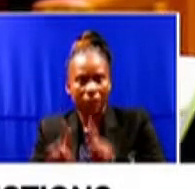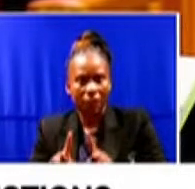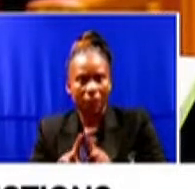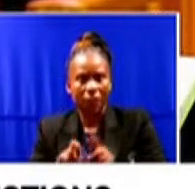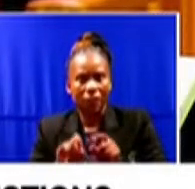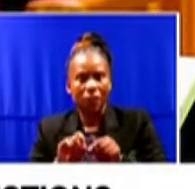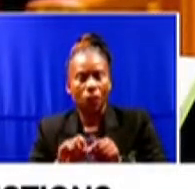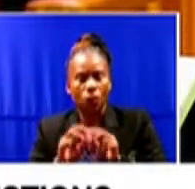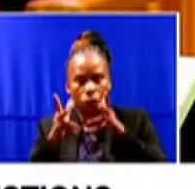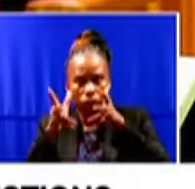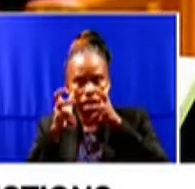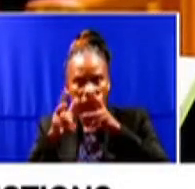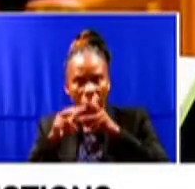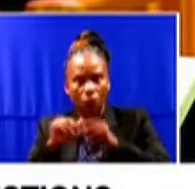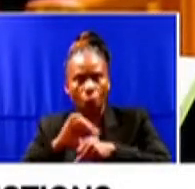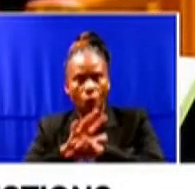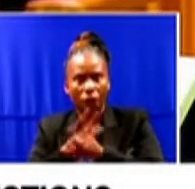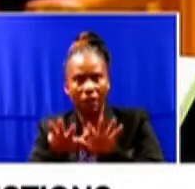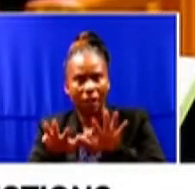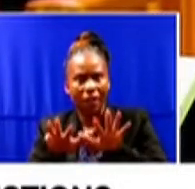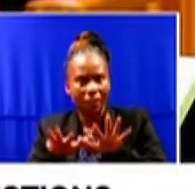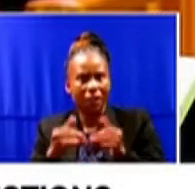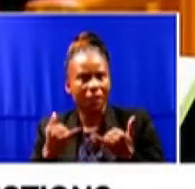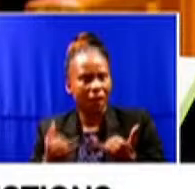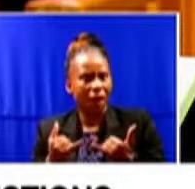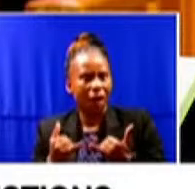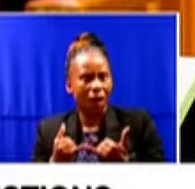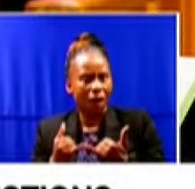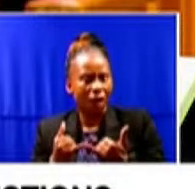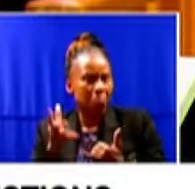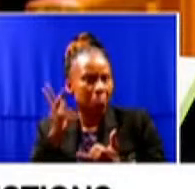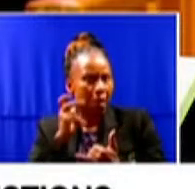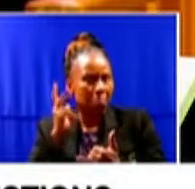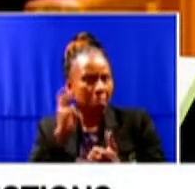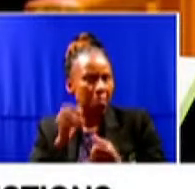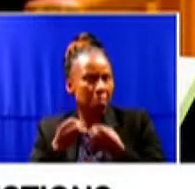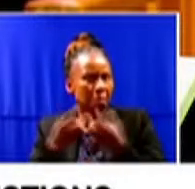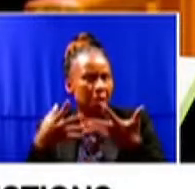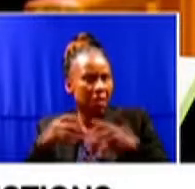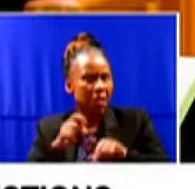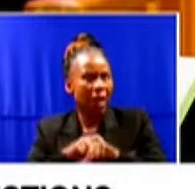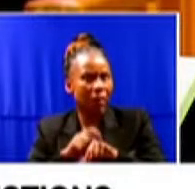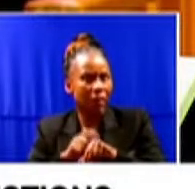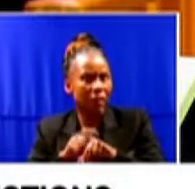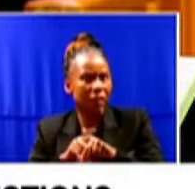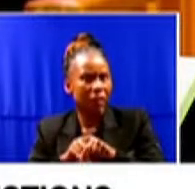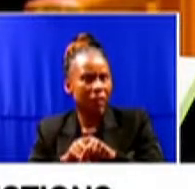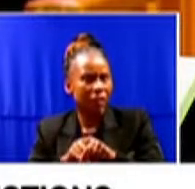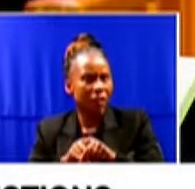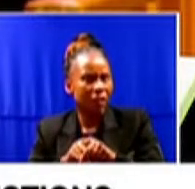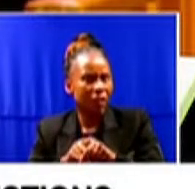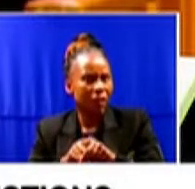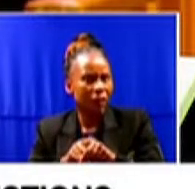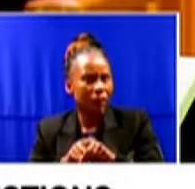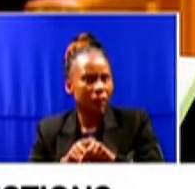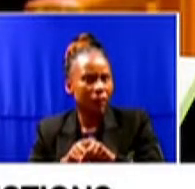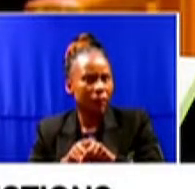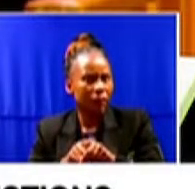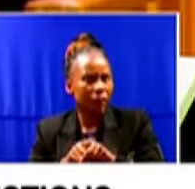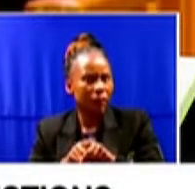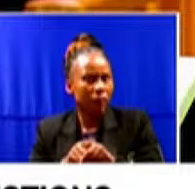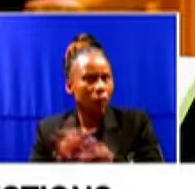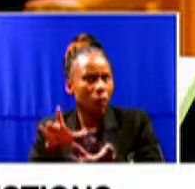COVID-19. Now, we have heard at numerous times that options and decisions taken by government